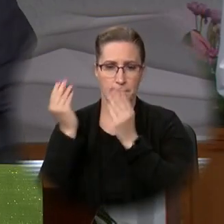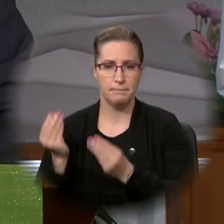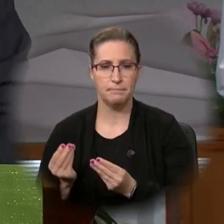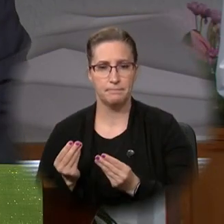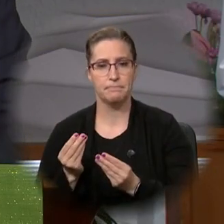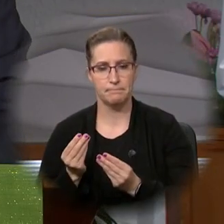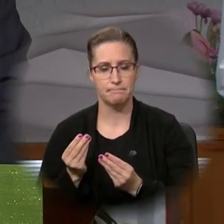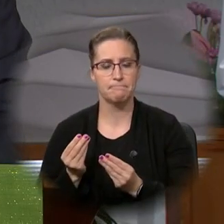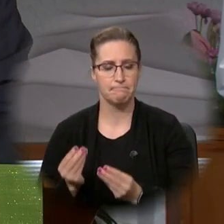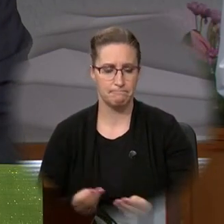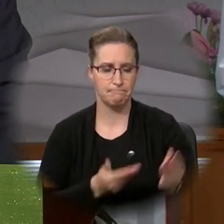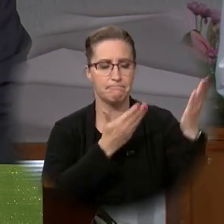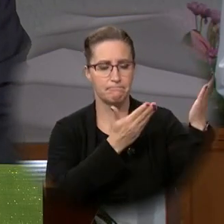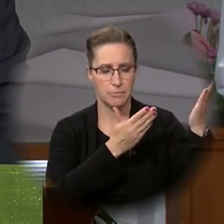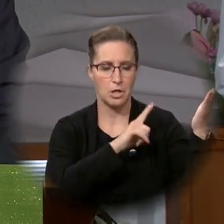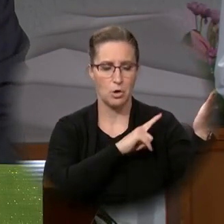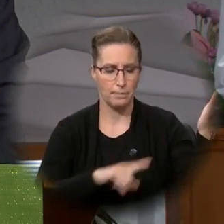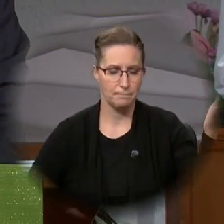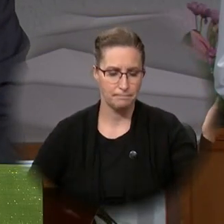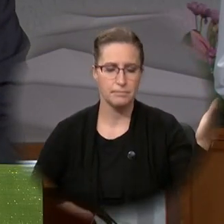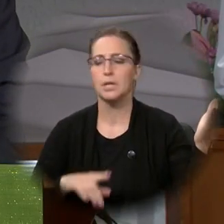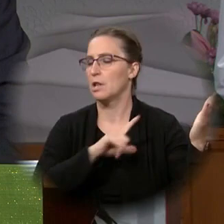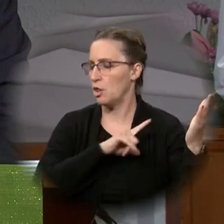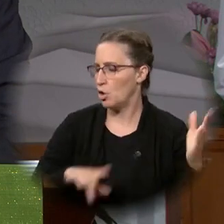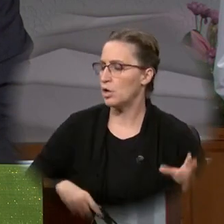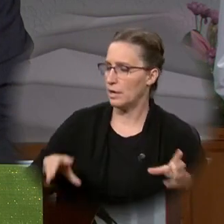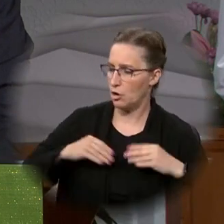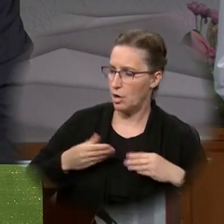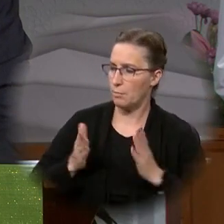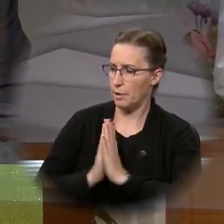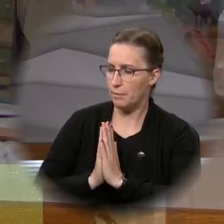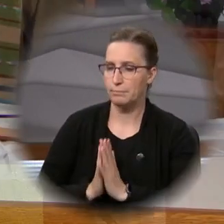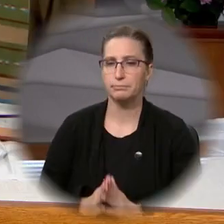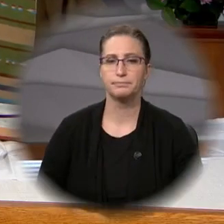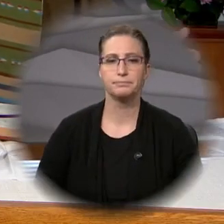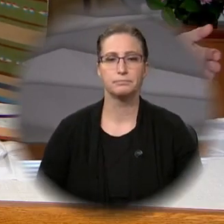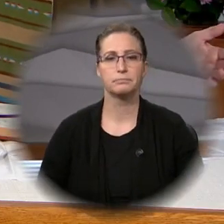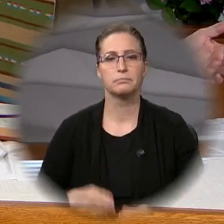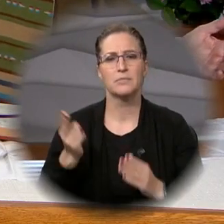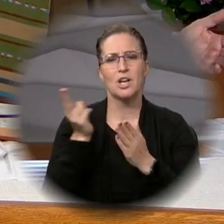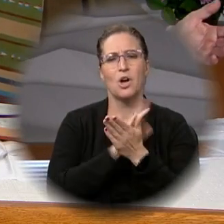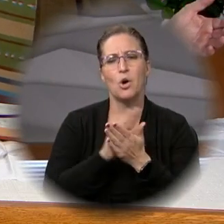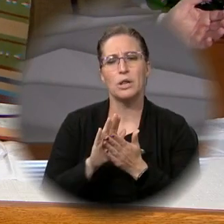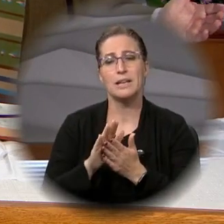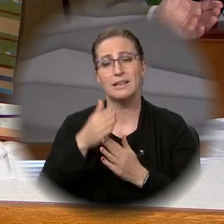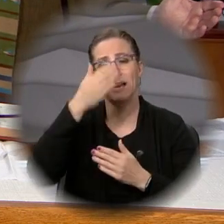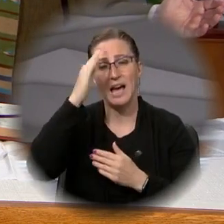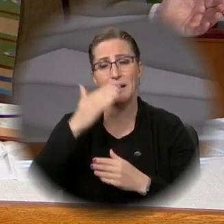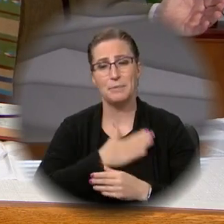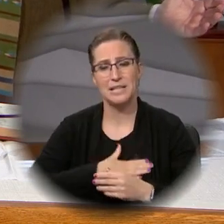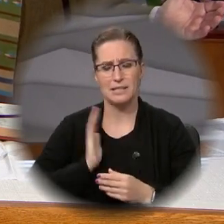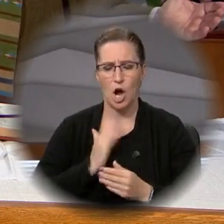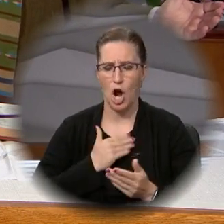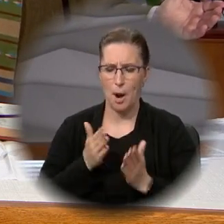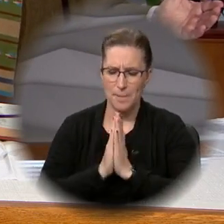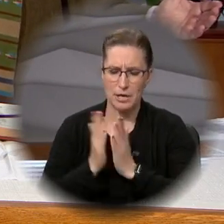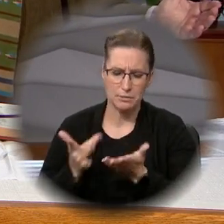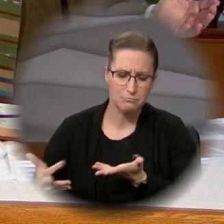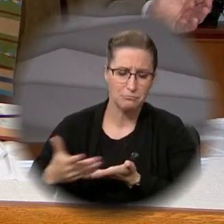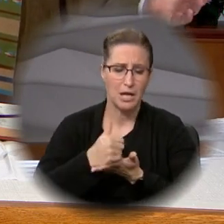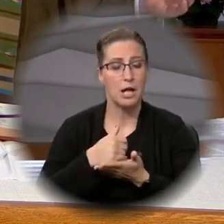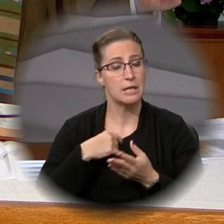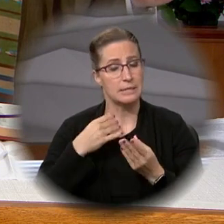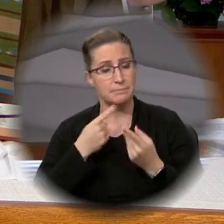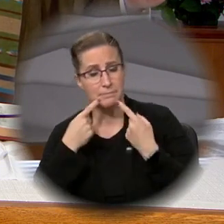And for these two, we pray to the Lord. Lord, hear our prayer. Holy and triune God, we gather these petitions, spoken and